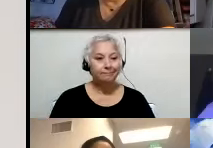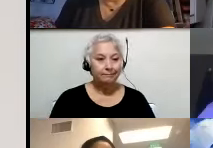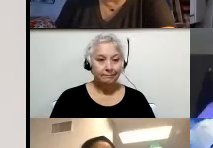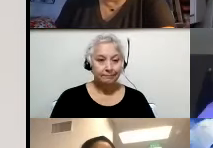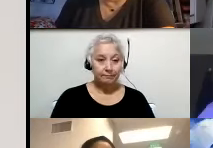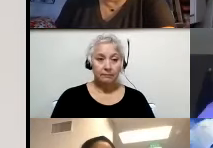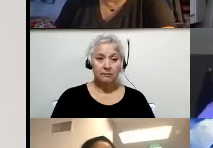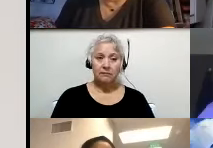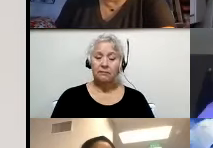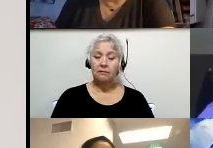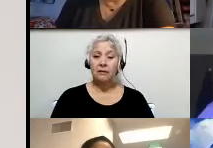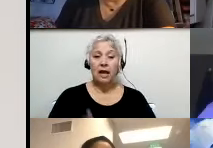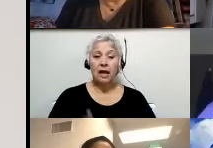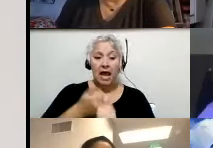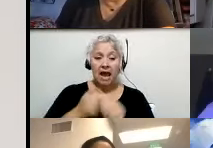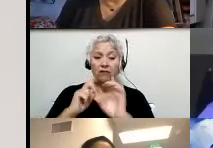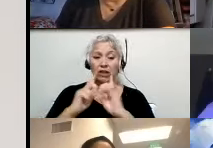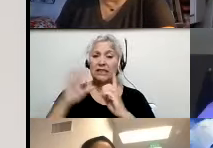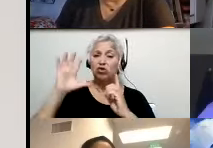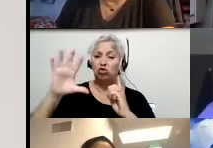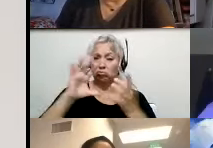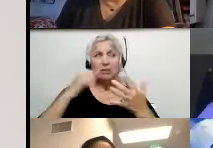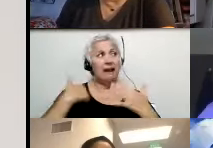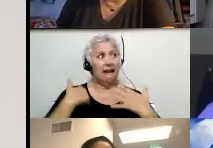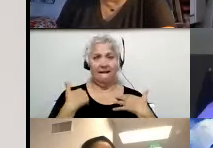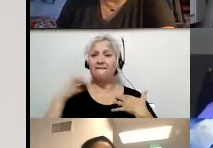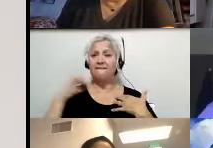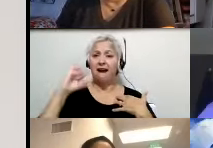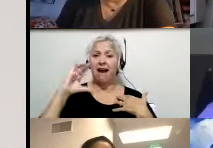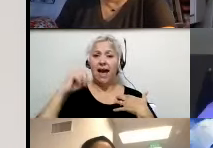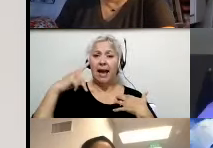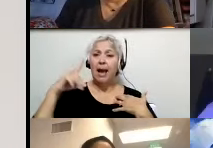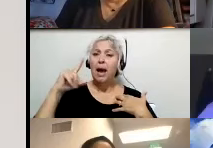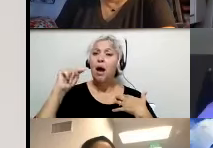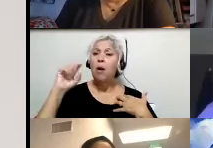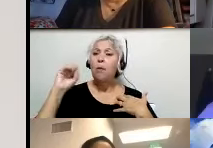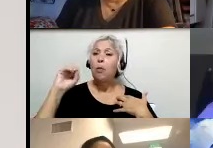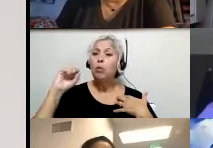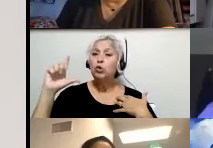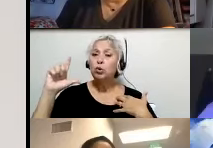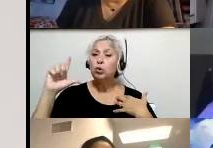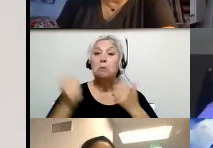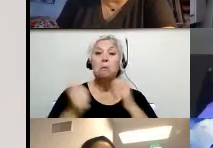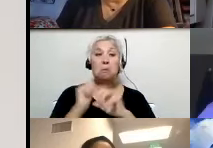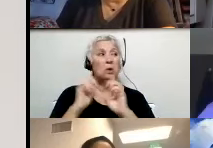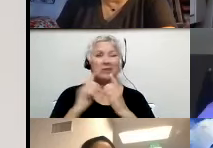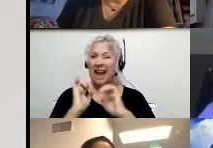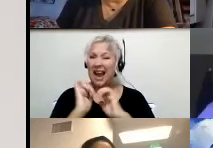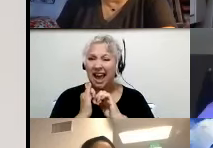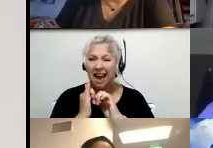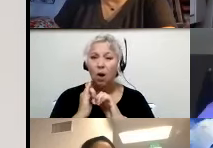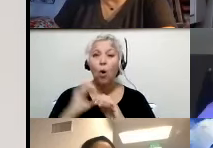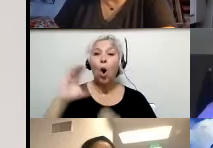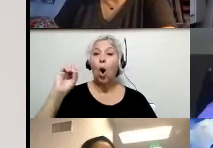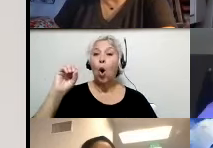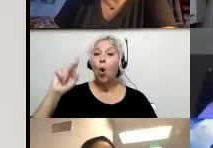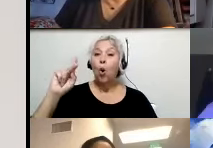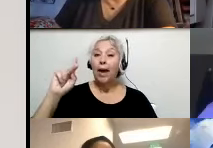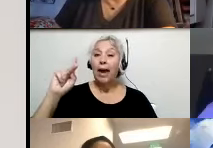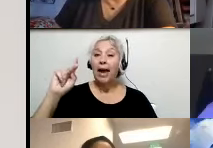So each district has an ICAP tool. So most districts participate with either the OK